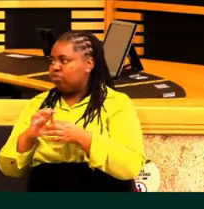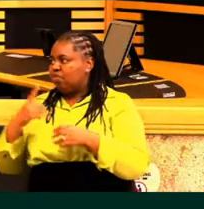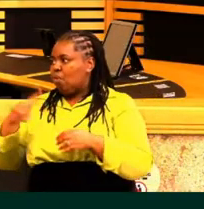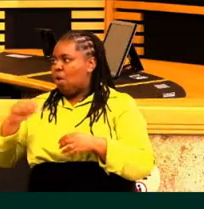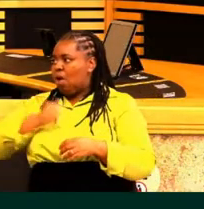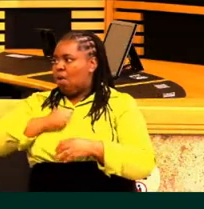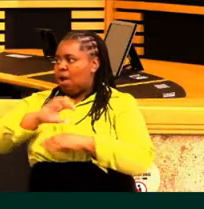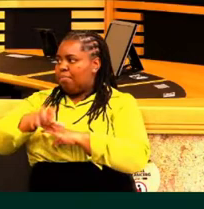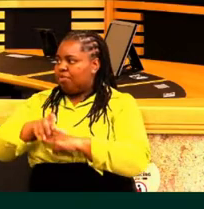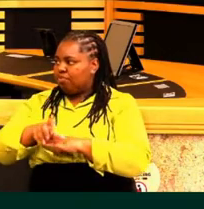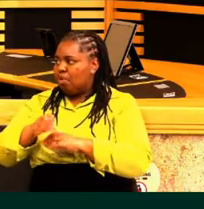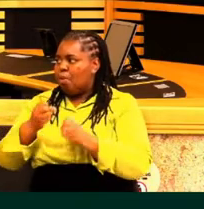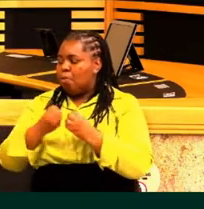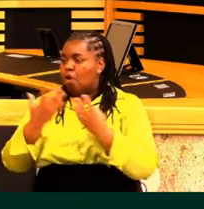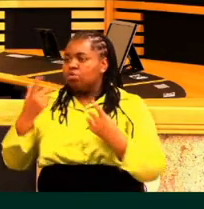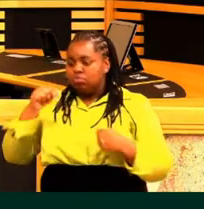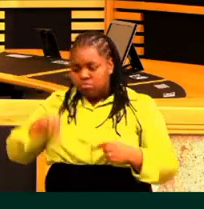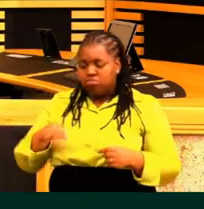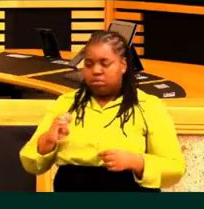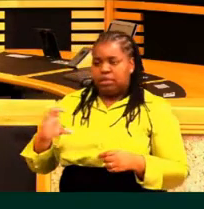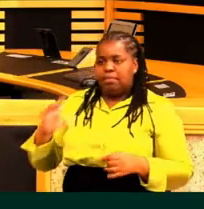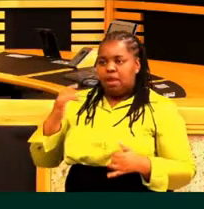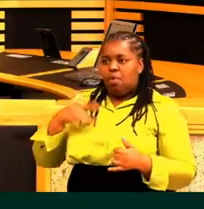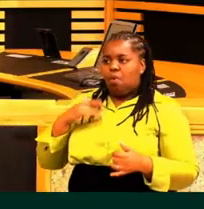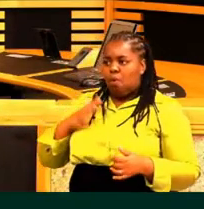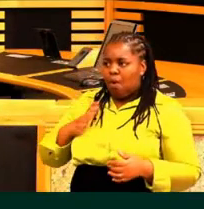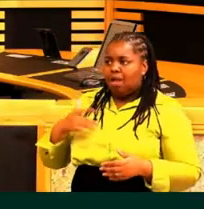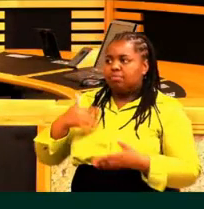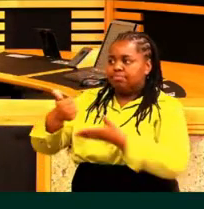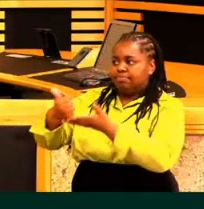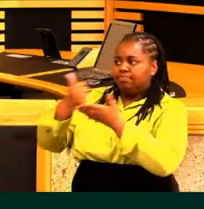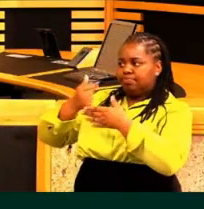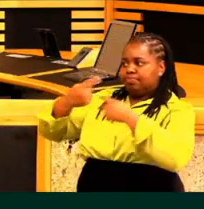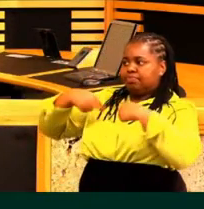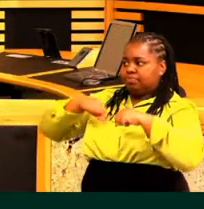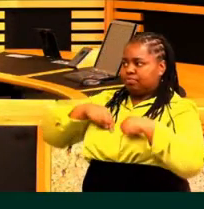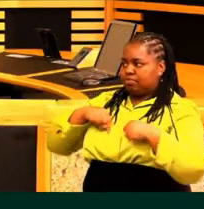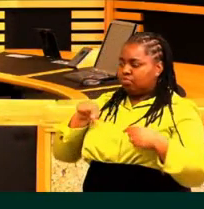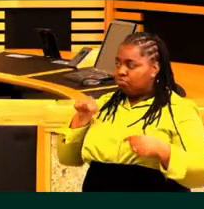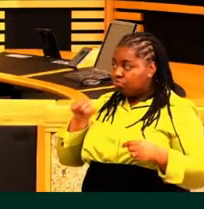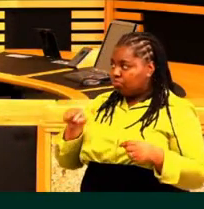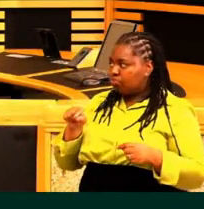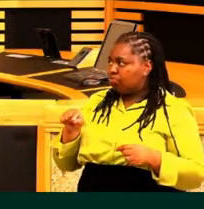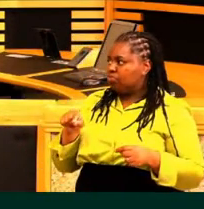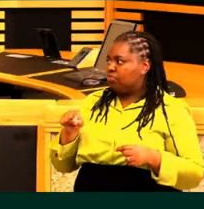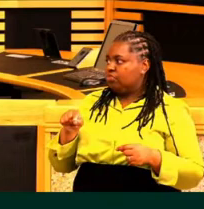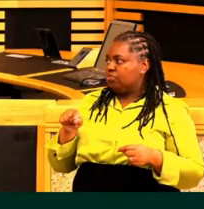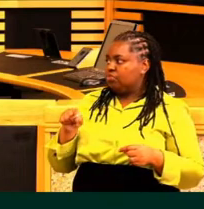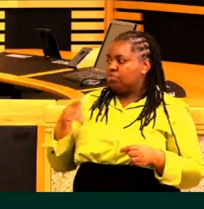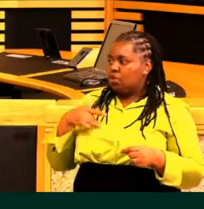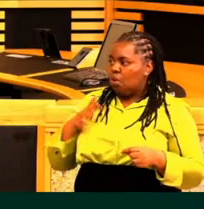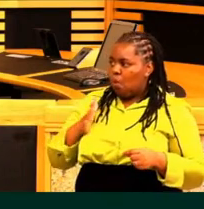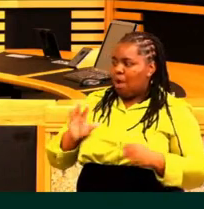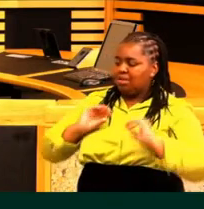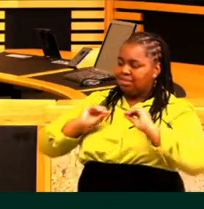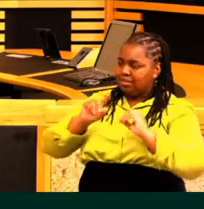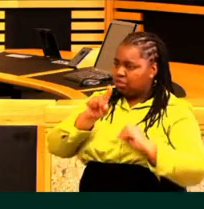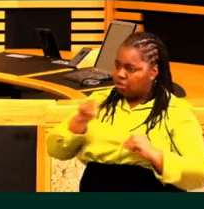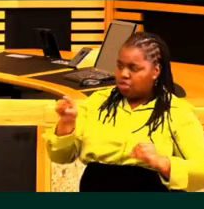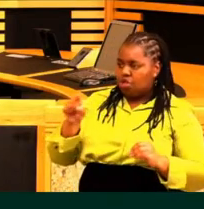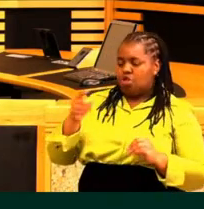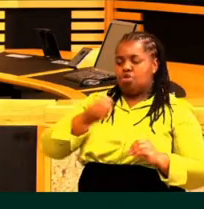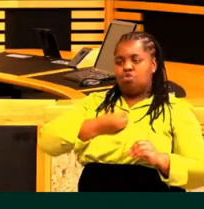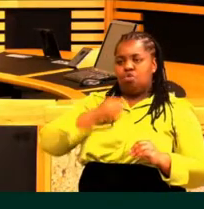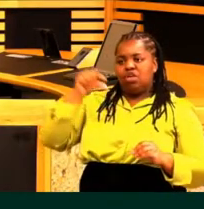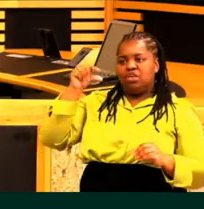Province most of them are in the Eastern Cape so we would like assistance in this regard that we want to teach young people of Richard